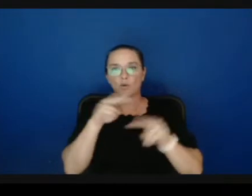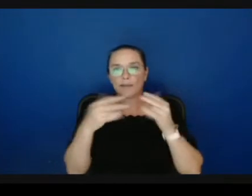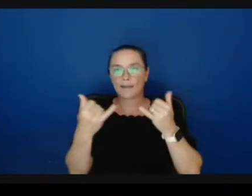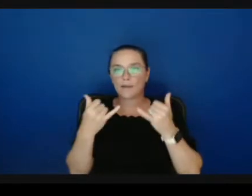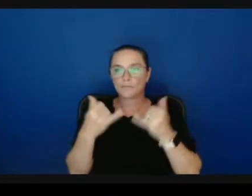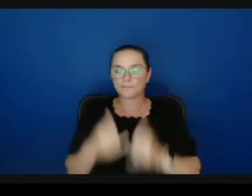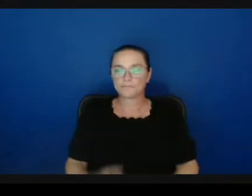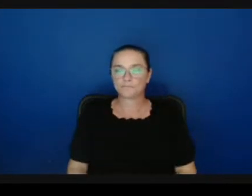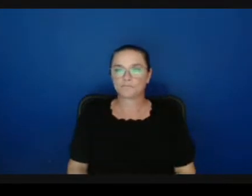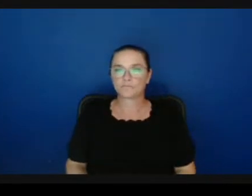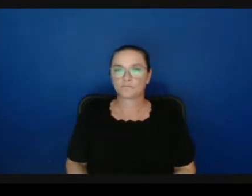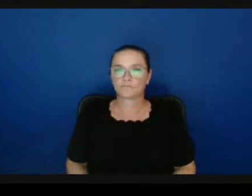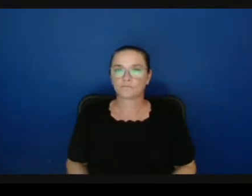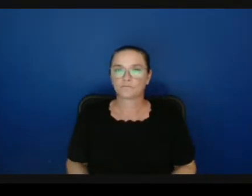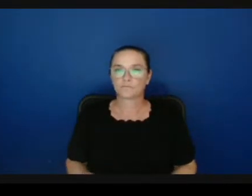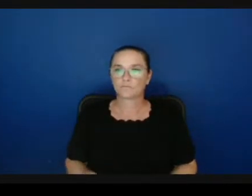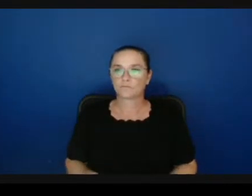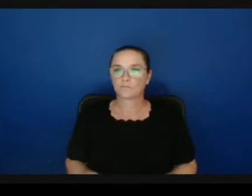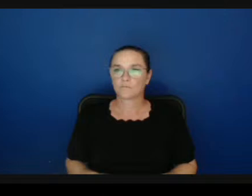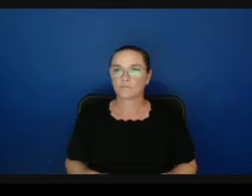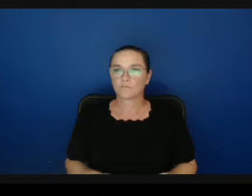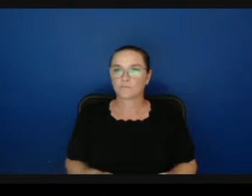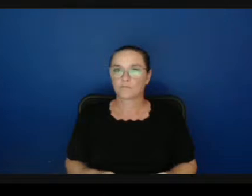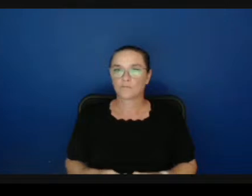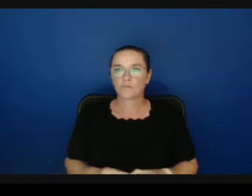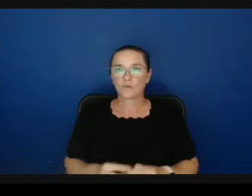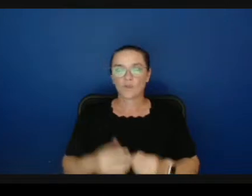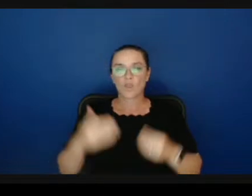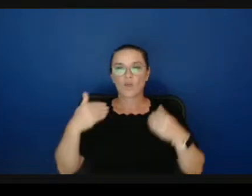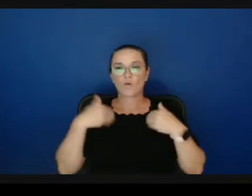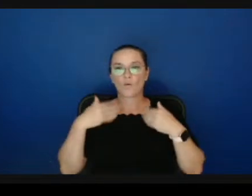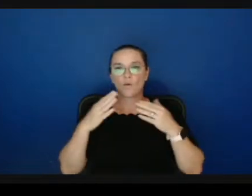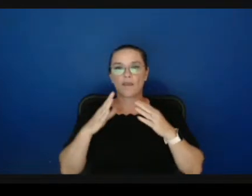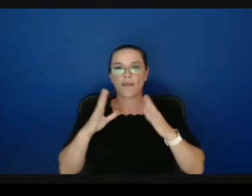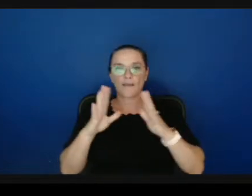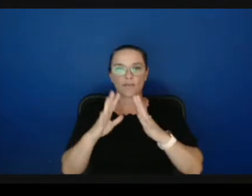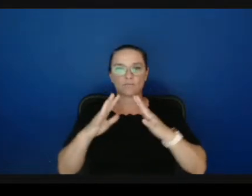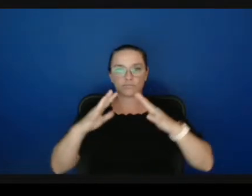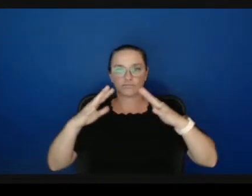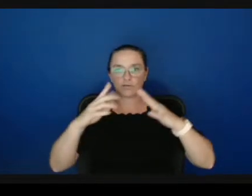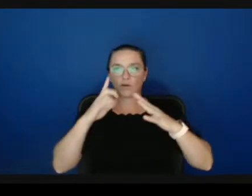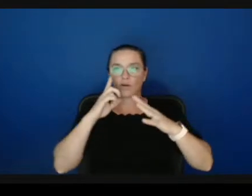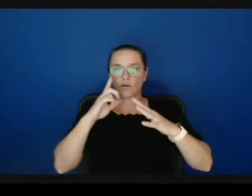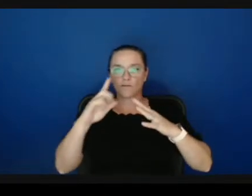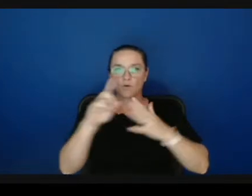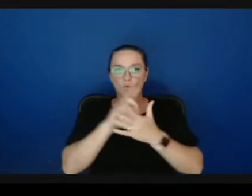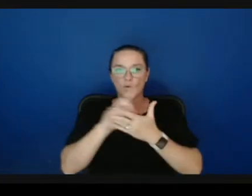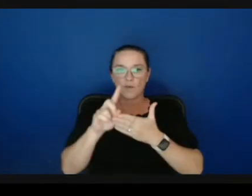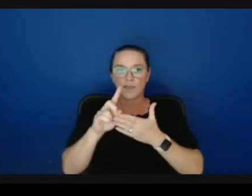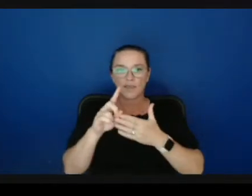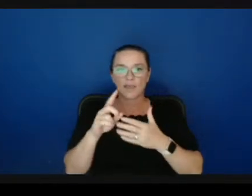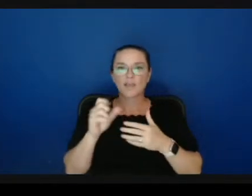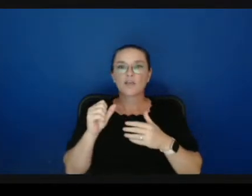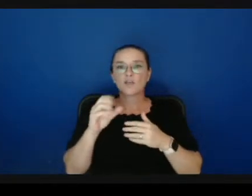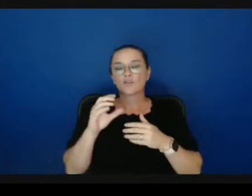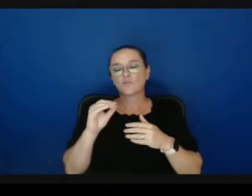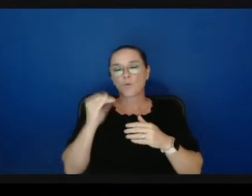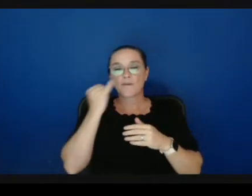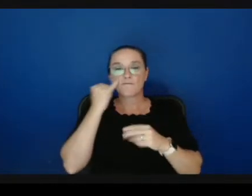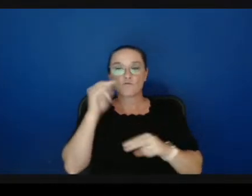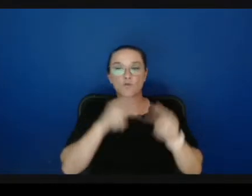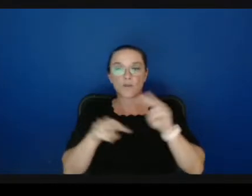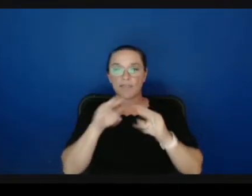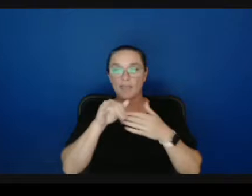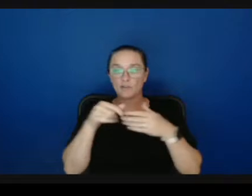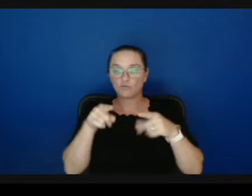spread. So there we have the tilt for the last week, and the recalibration occurred just over a week ago. So if you're looking at this plot earlier in the week, you